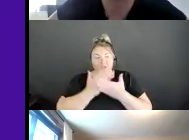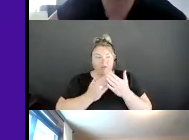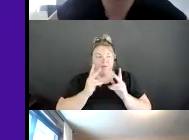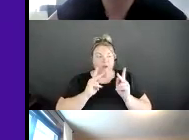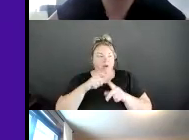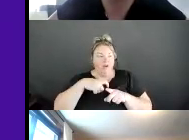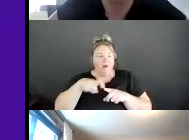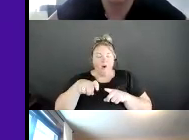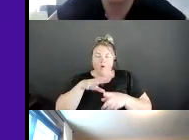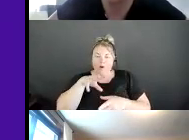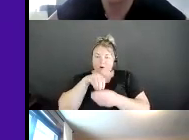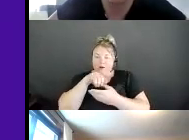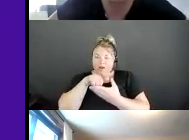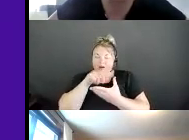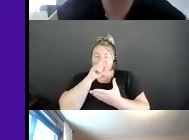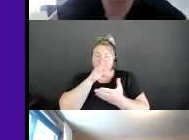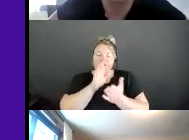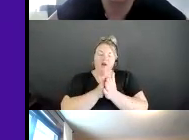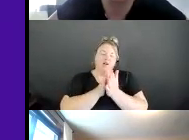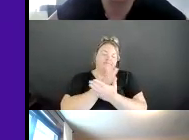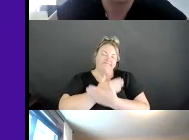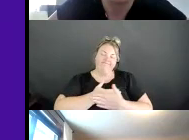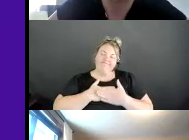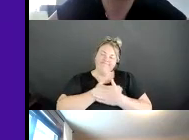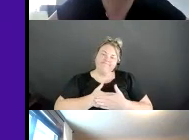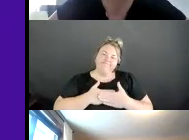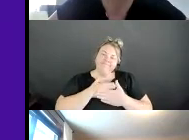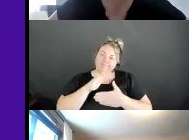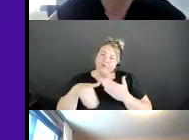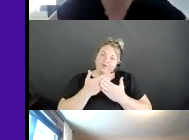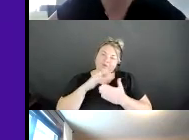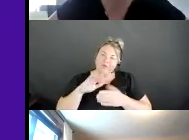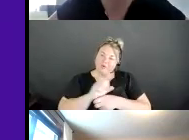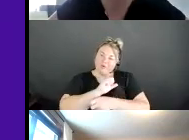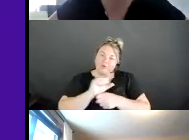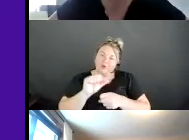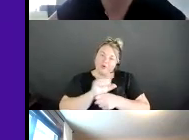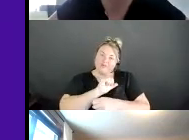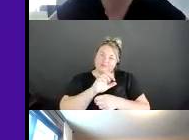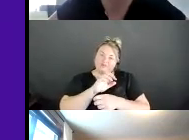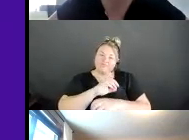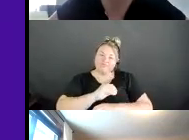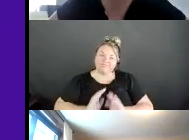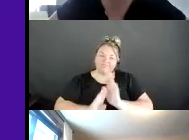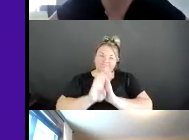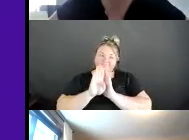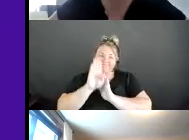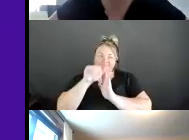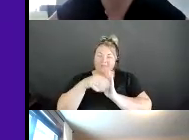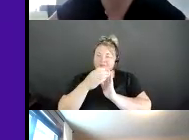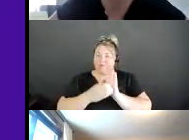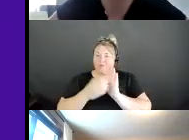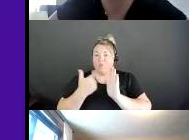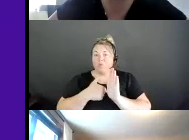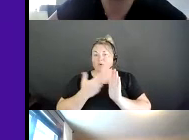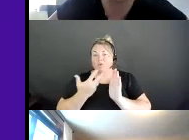of that, and really appreciate all the hard work you did to help us get this chapter to where it is. And we want to use this as